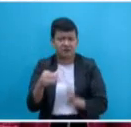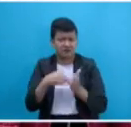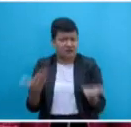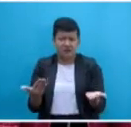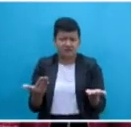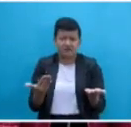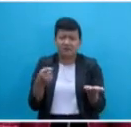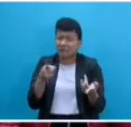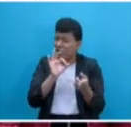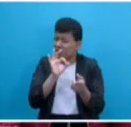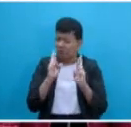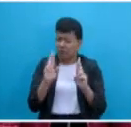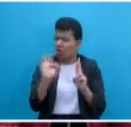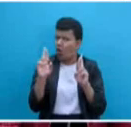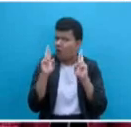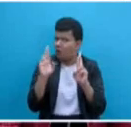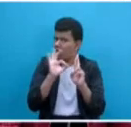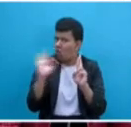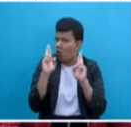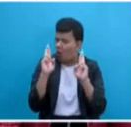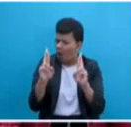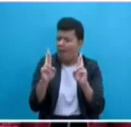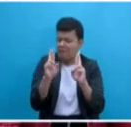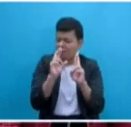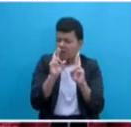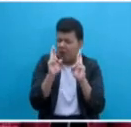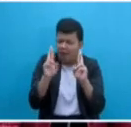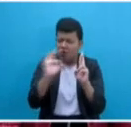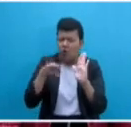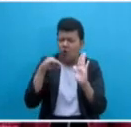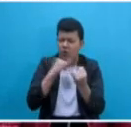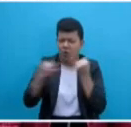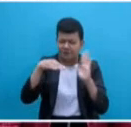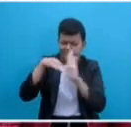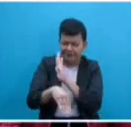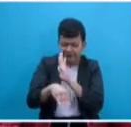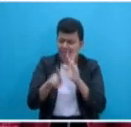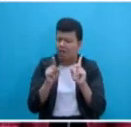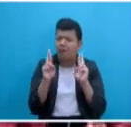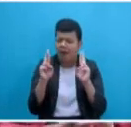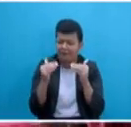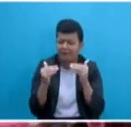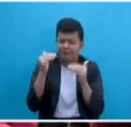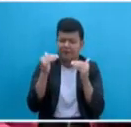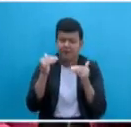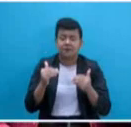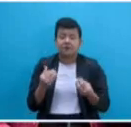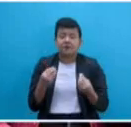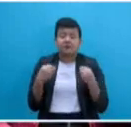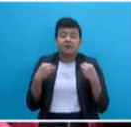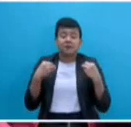revised downwards to a negative figure by the end of the year. Some businesses are contracting or closing,